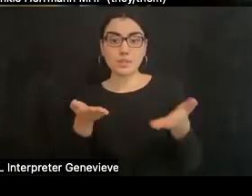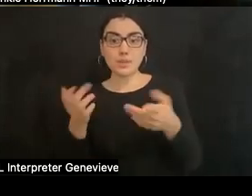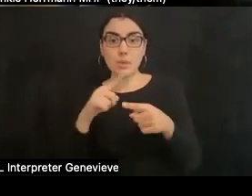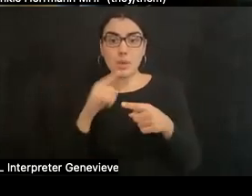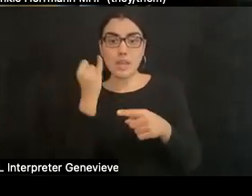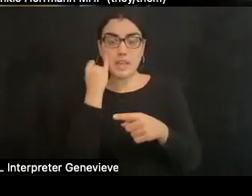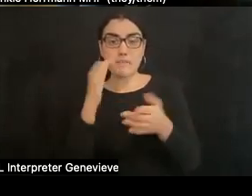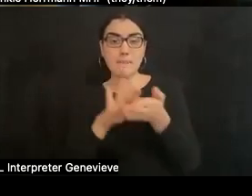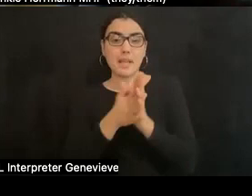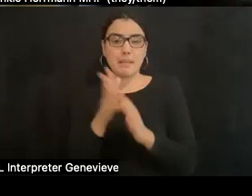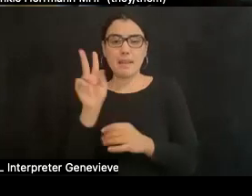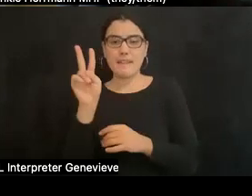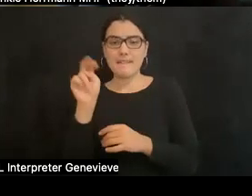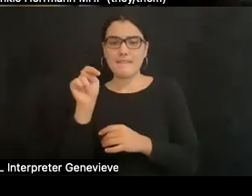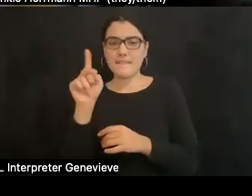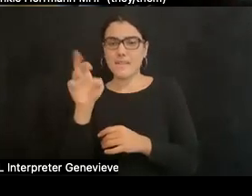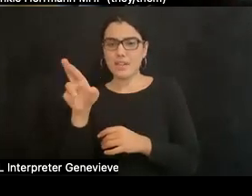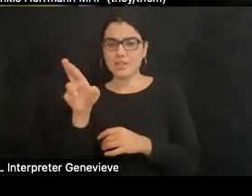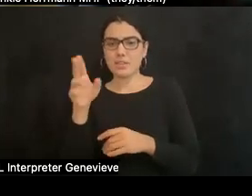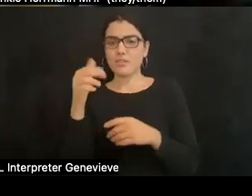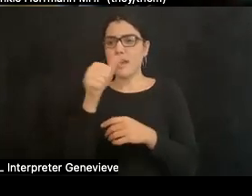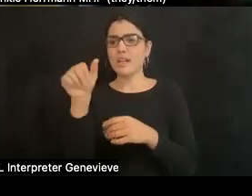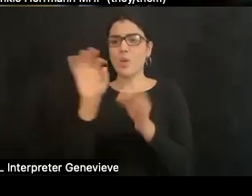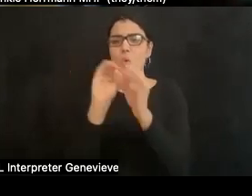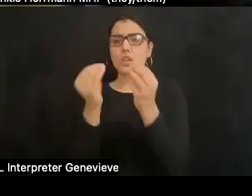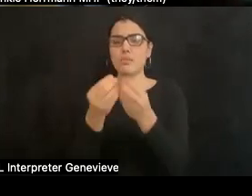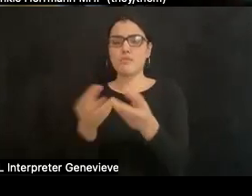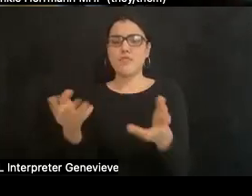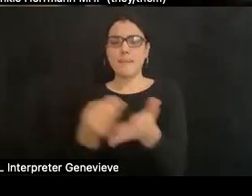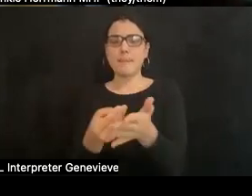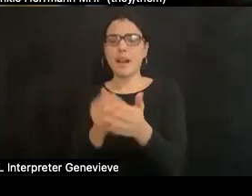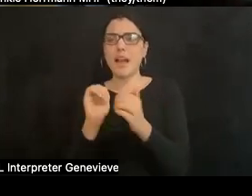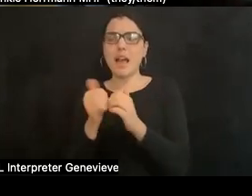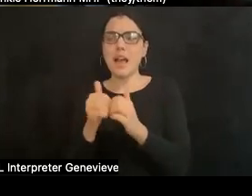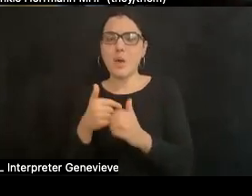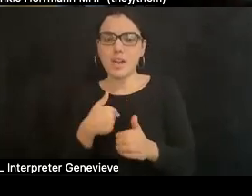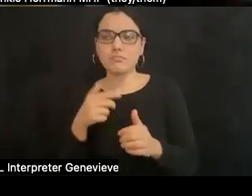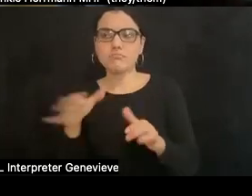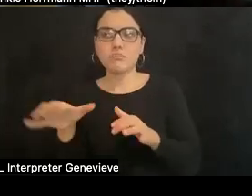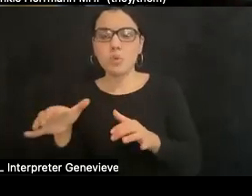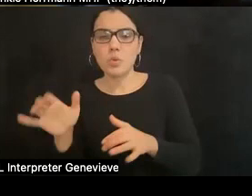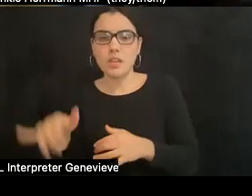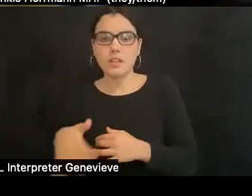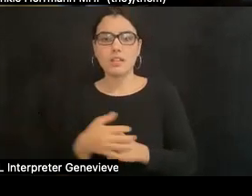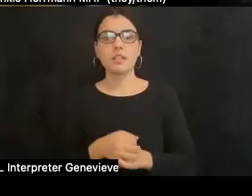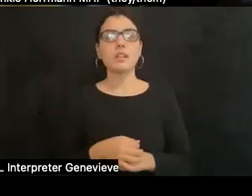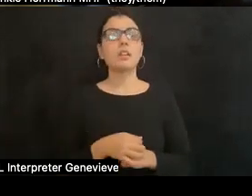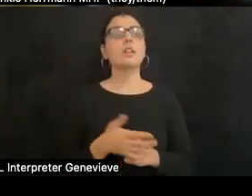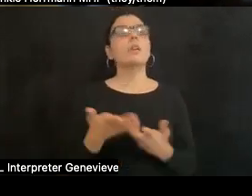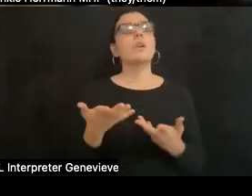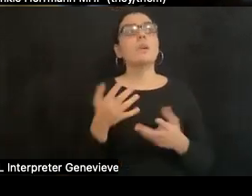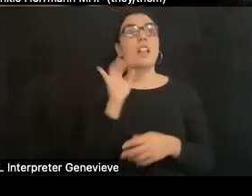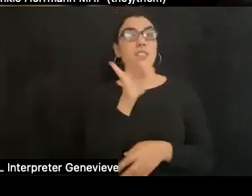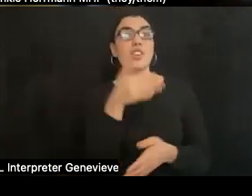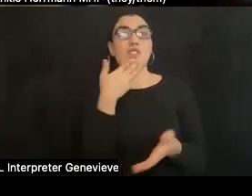whatever organization provides the funding. How do I do that? So that I think would be a great question